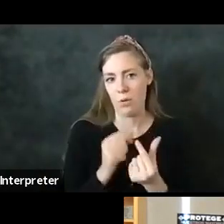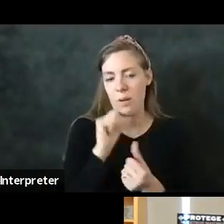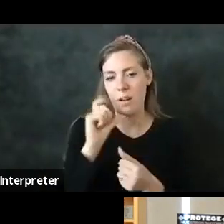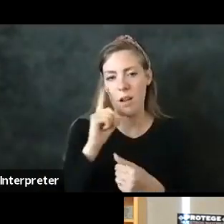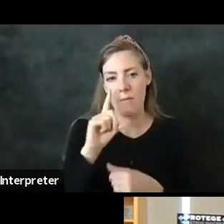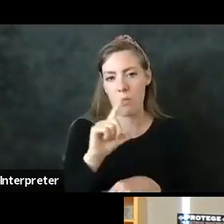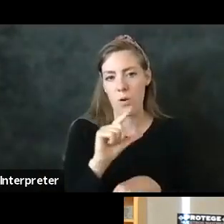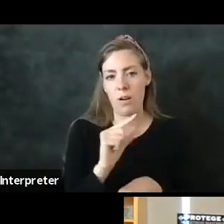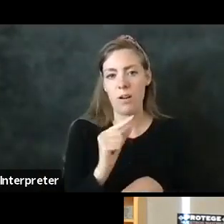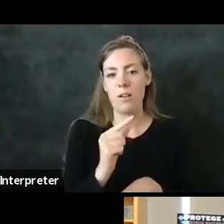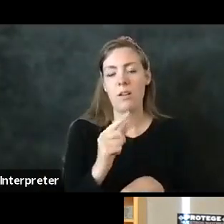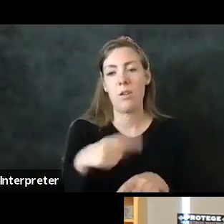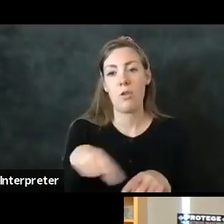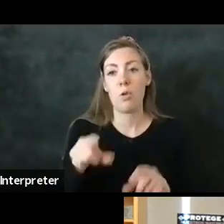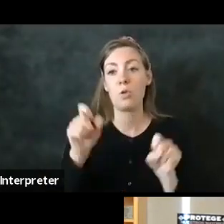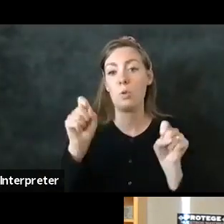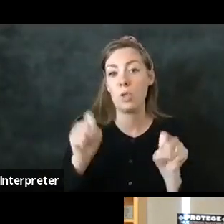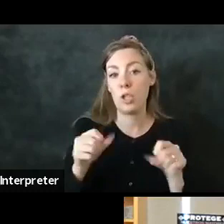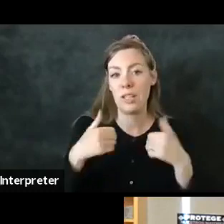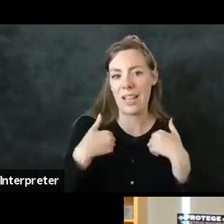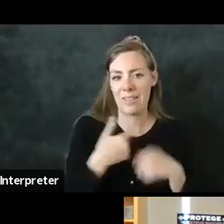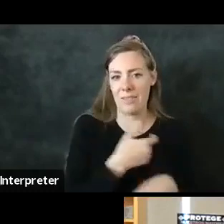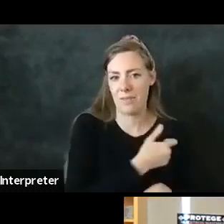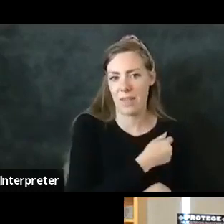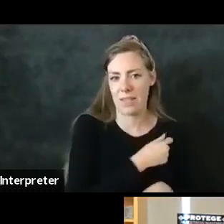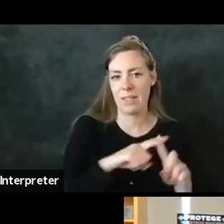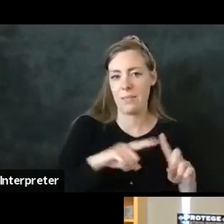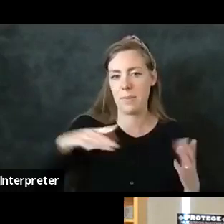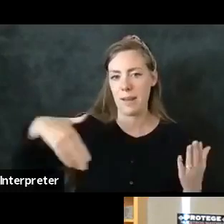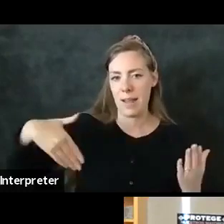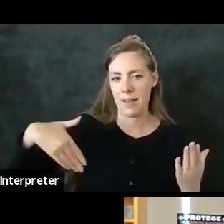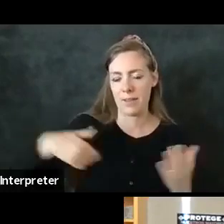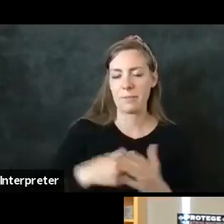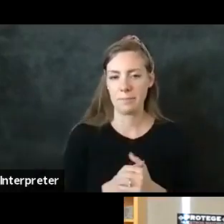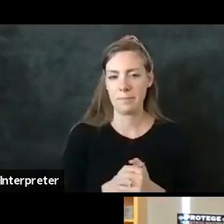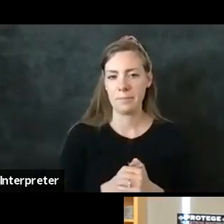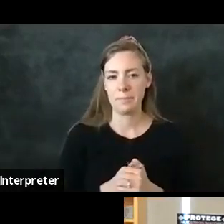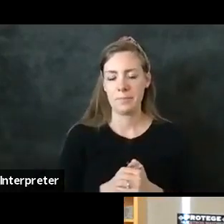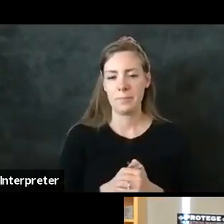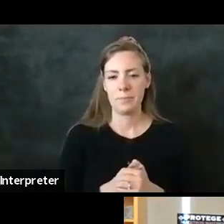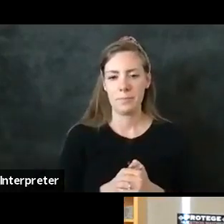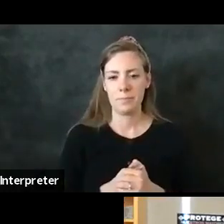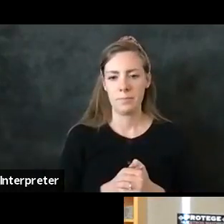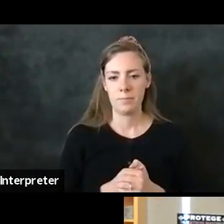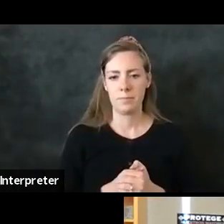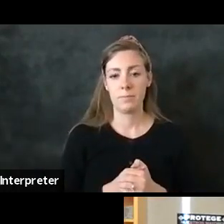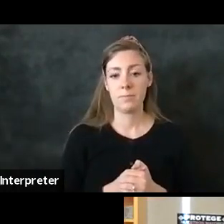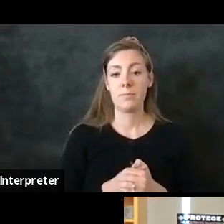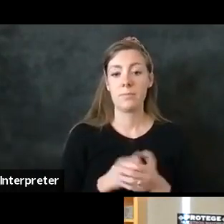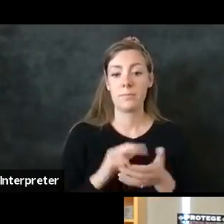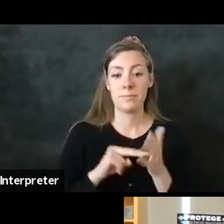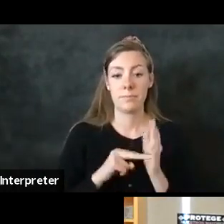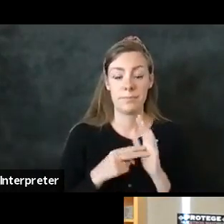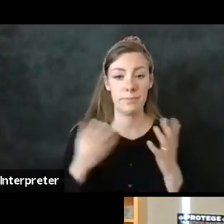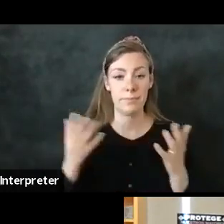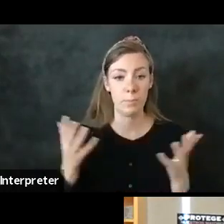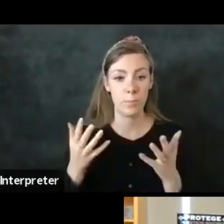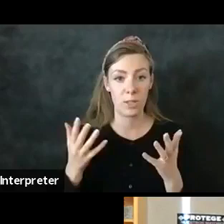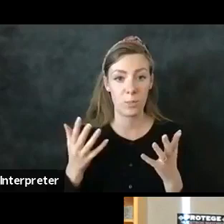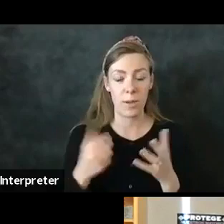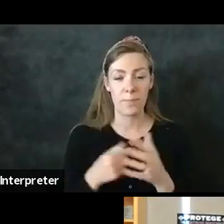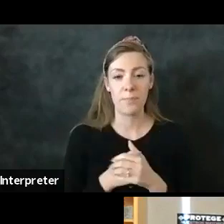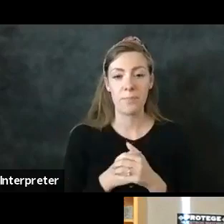vaccine eligible population, which is a percentage that we have been sharing to date. So this means that the earliest that